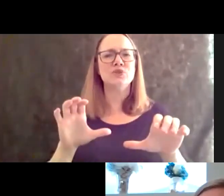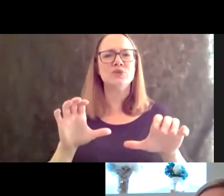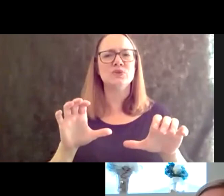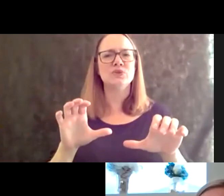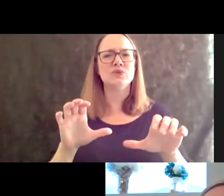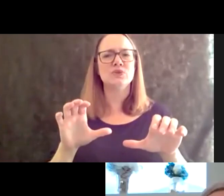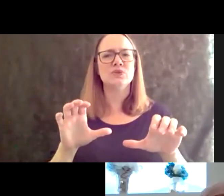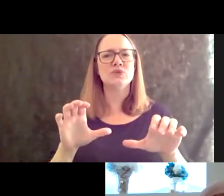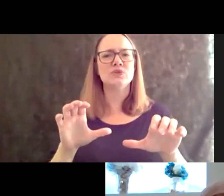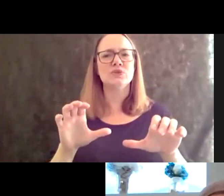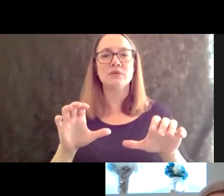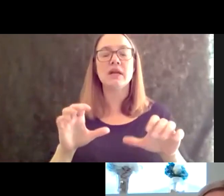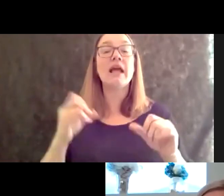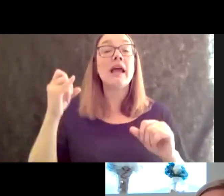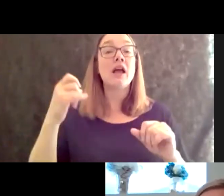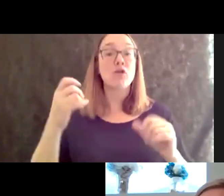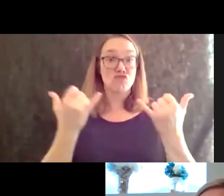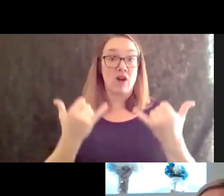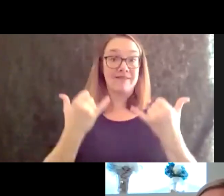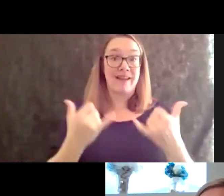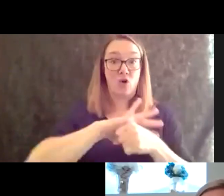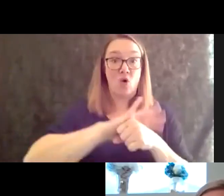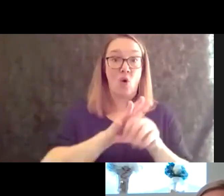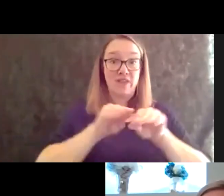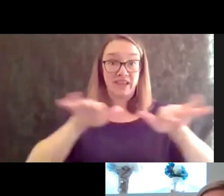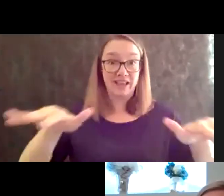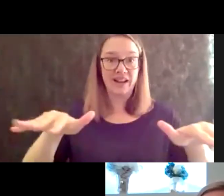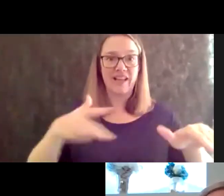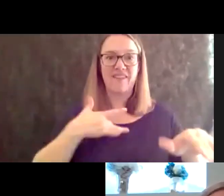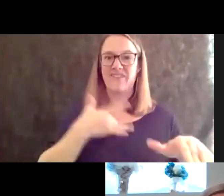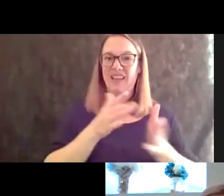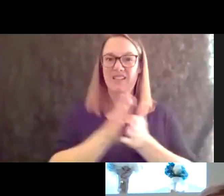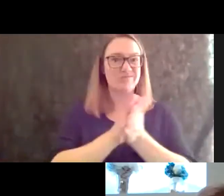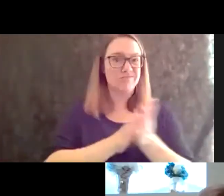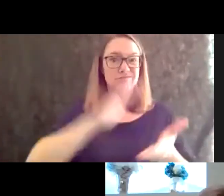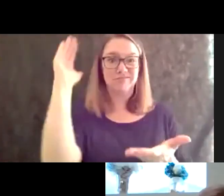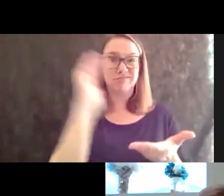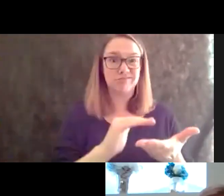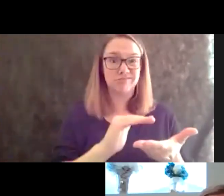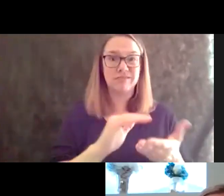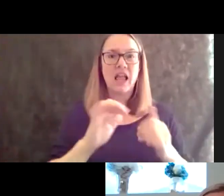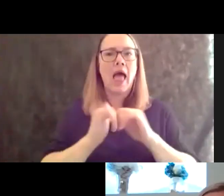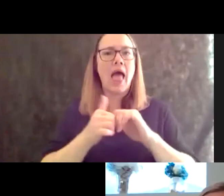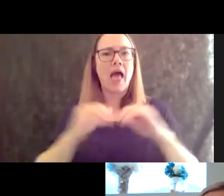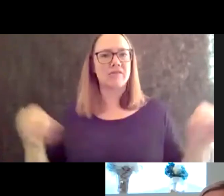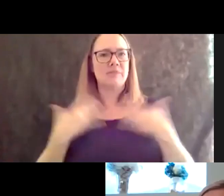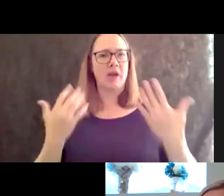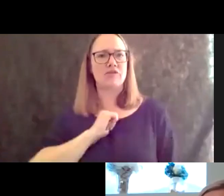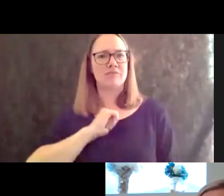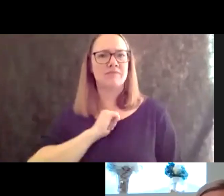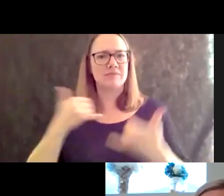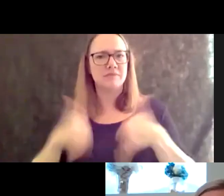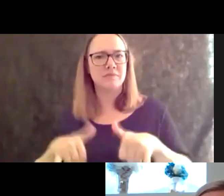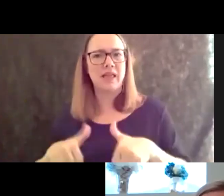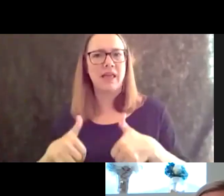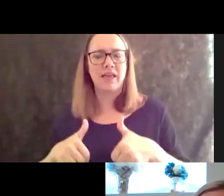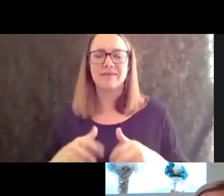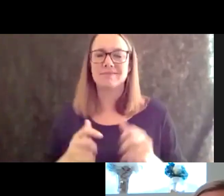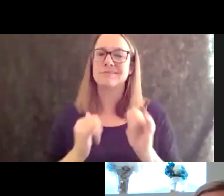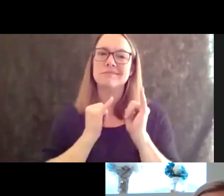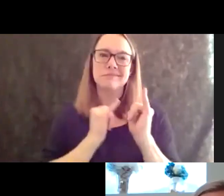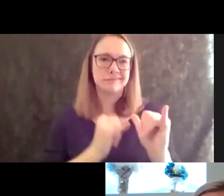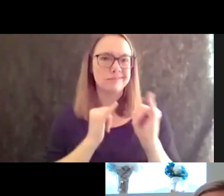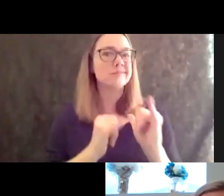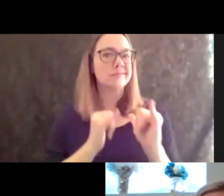of the pandemic? And feeling really unmotivated? I know I've definitely experienced this. It seems like some of our